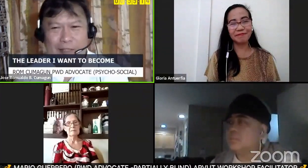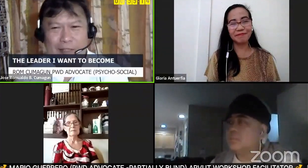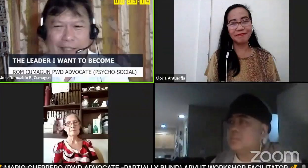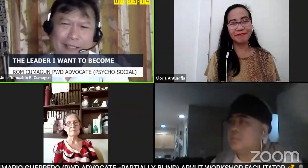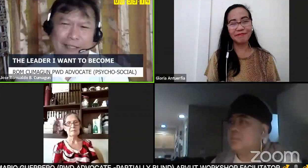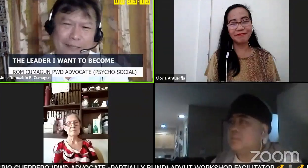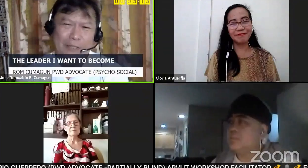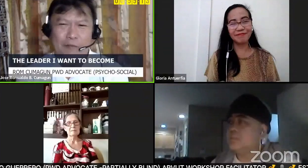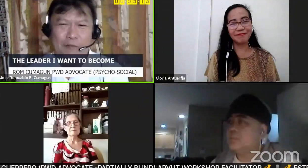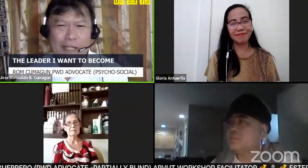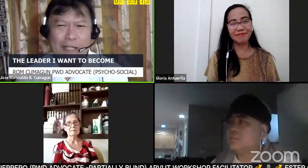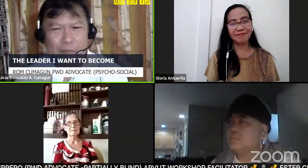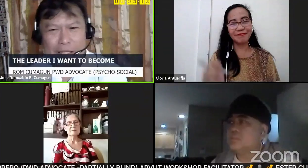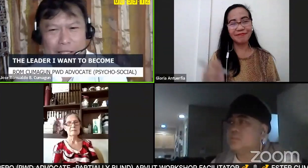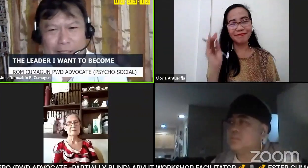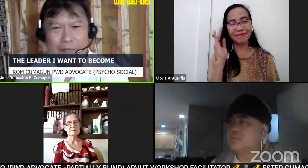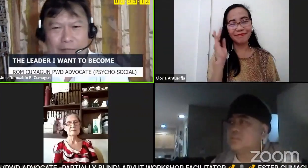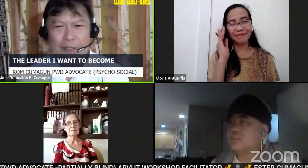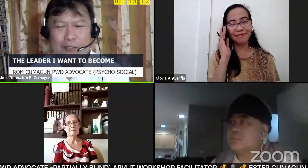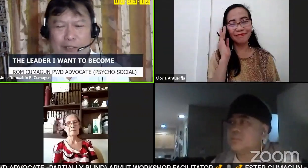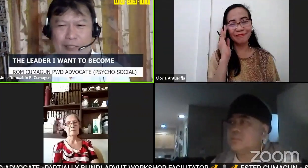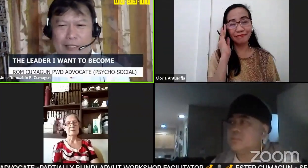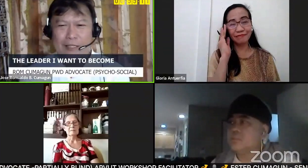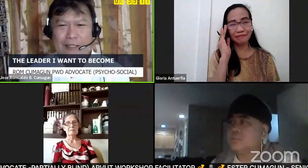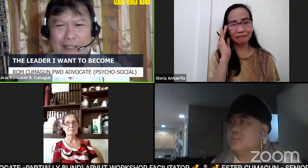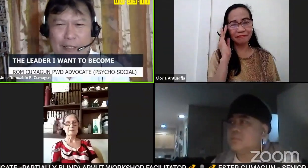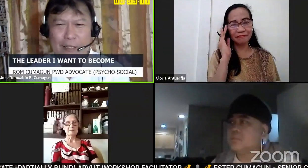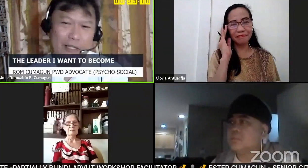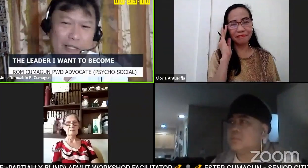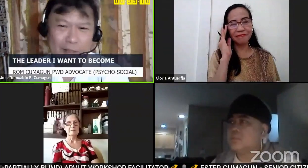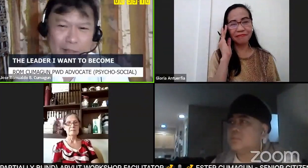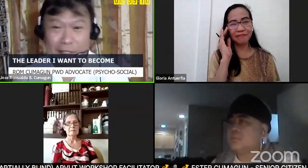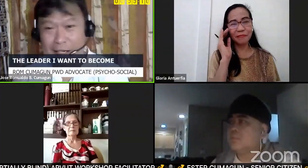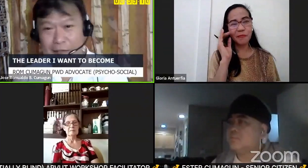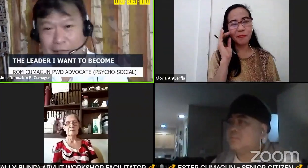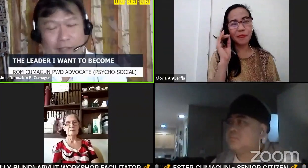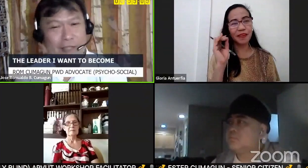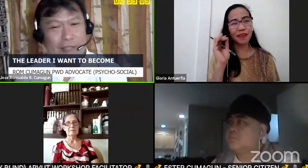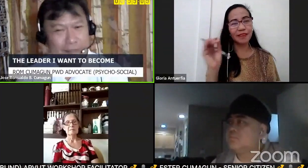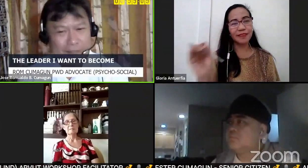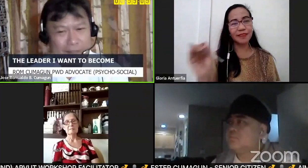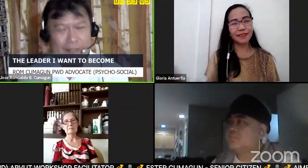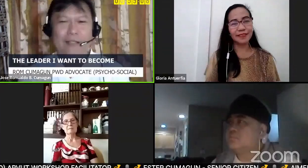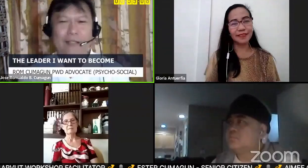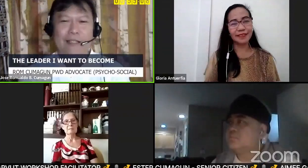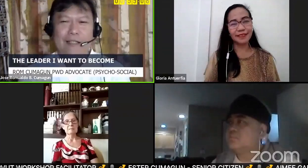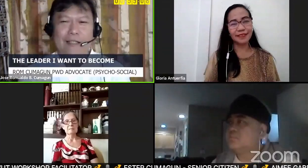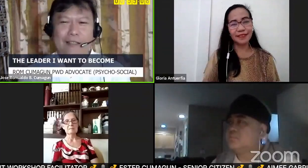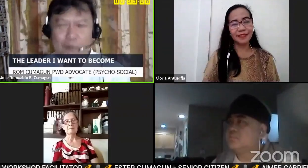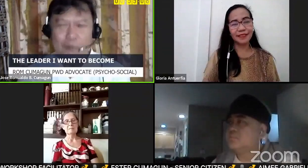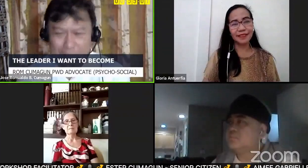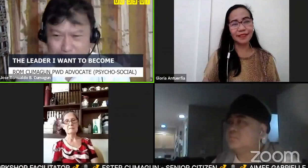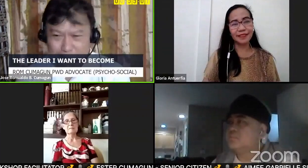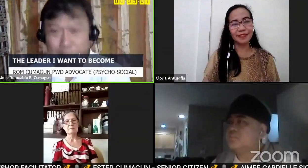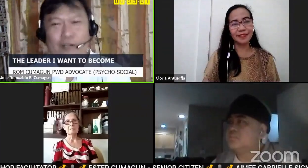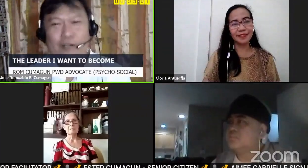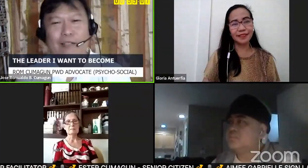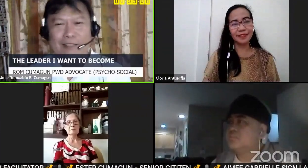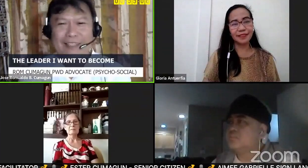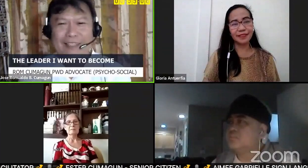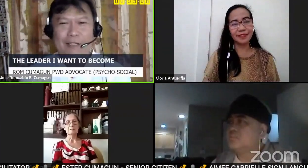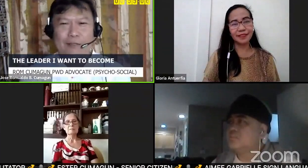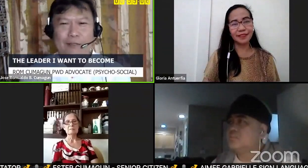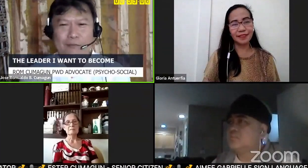from friends. It affected me a little because they were not ordinary friends. They were